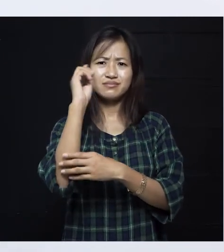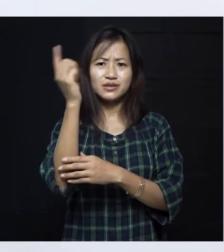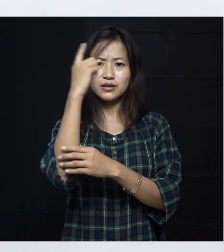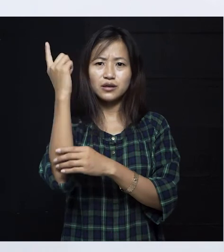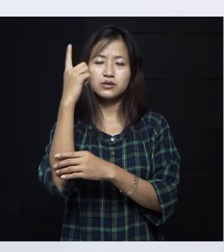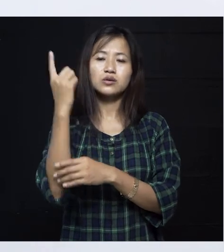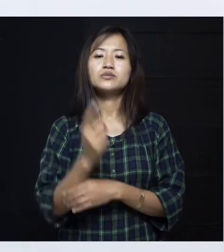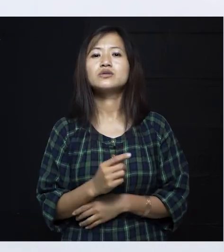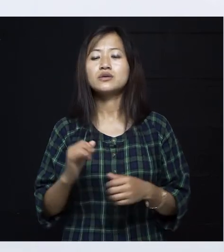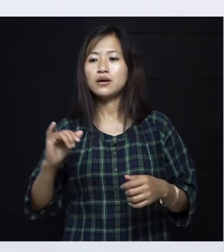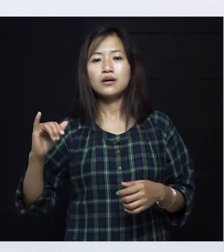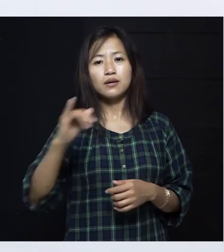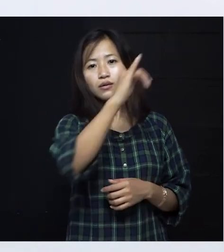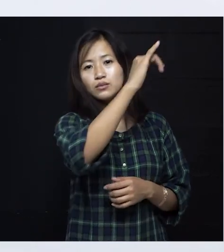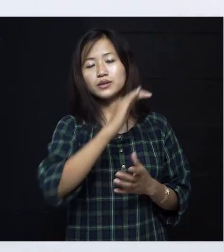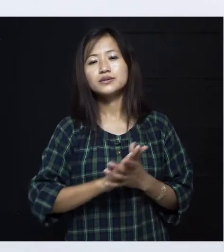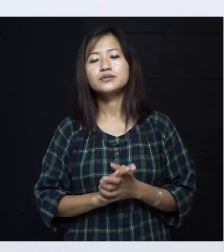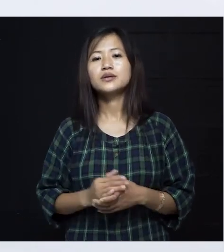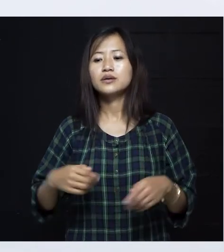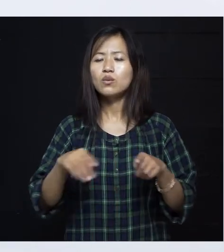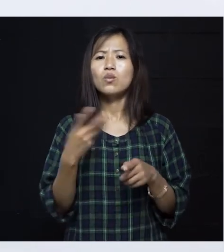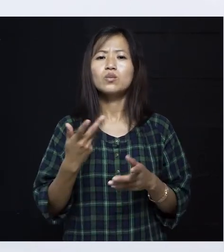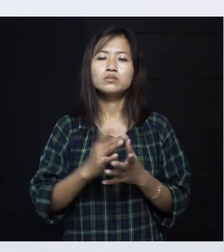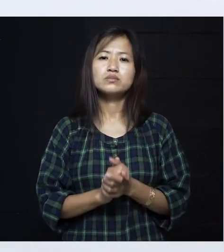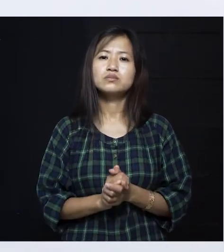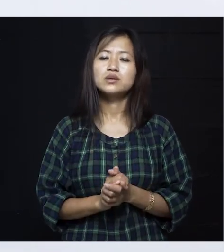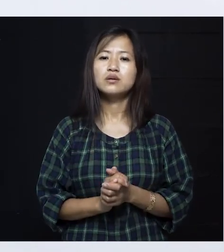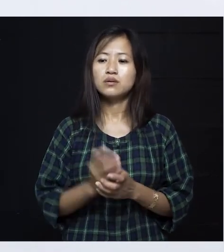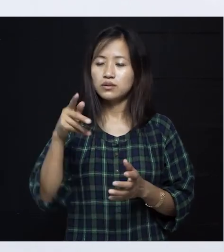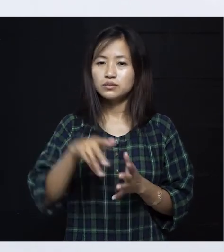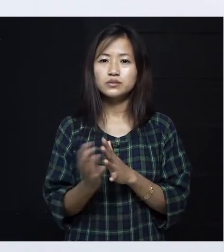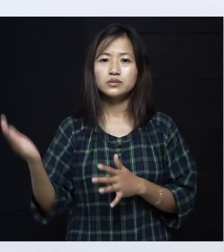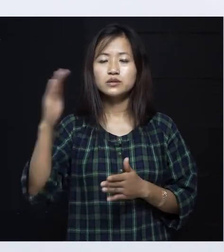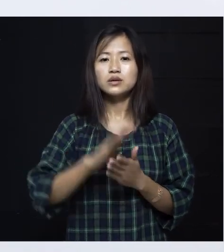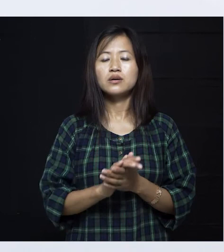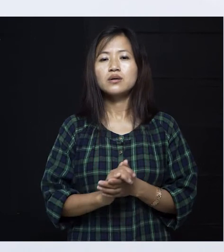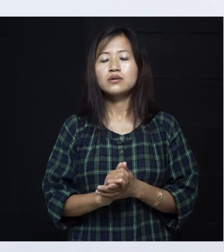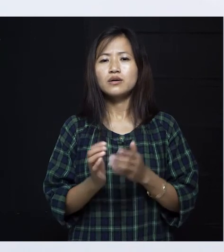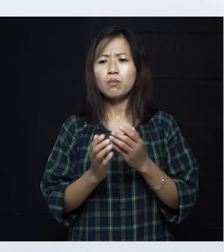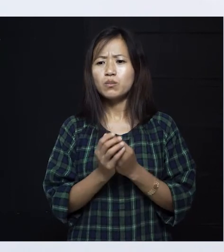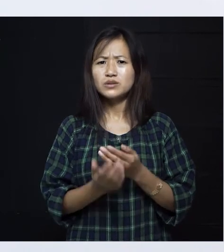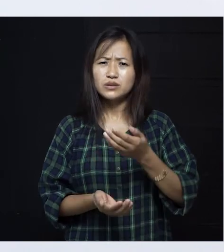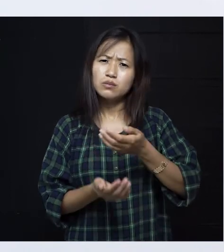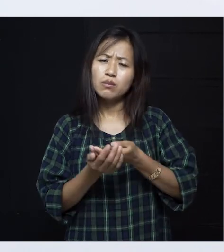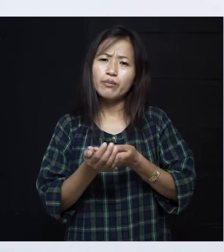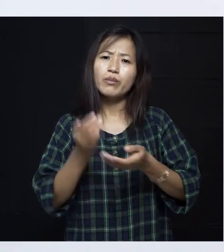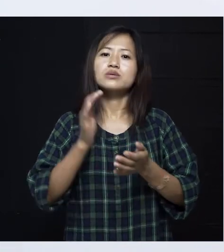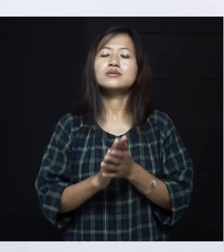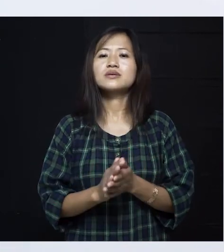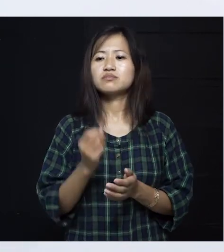helicopters, isn't it? The aeroplanes and whatnot. Now this, when you come to it, it is one of the most expensive, so to say. Okay,